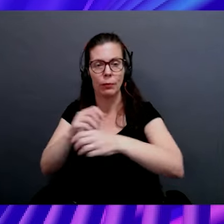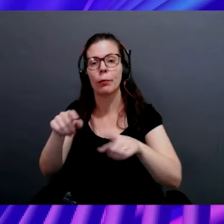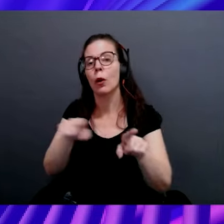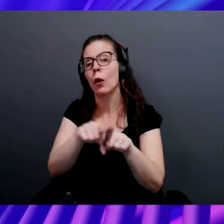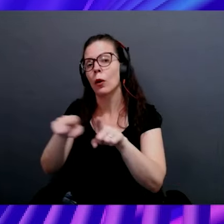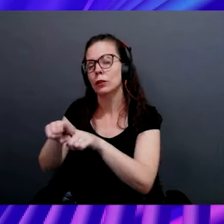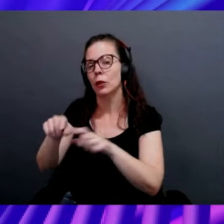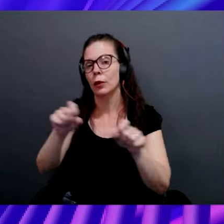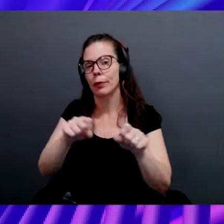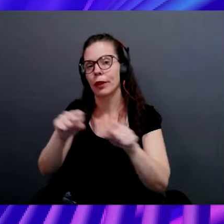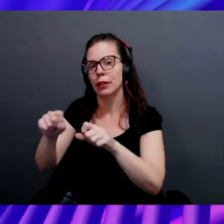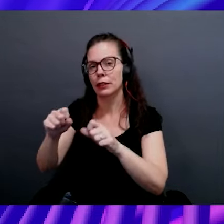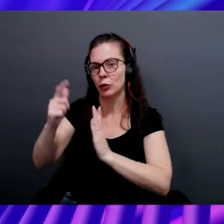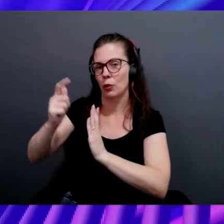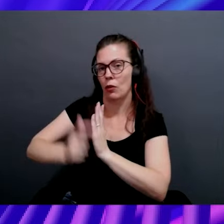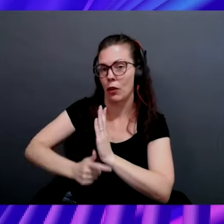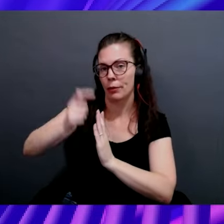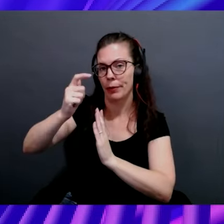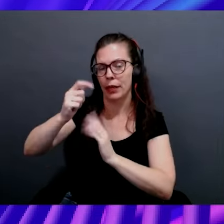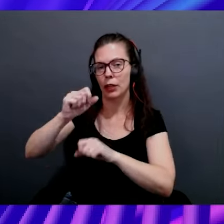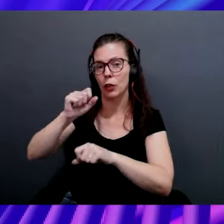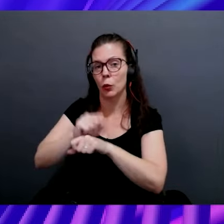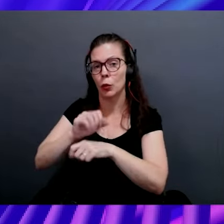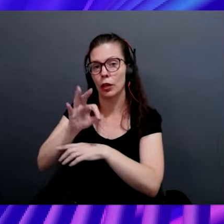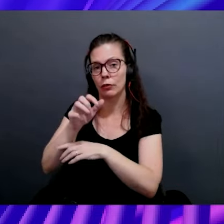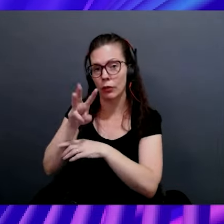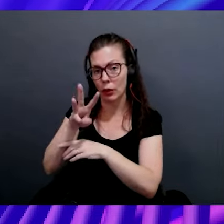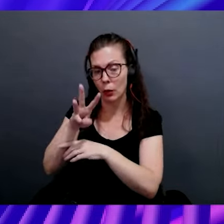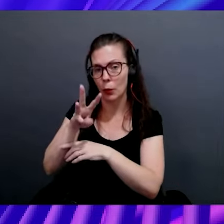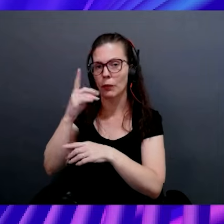to automate workflows of distributed